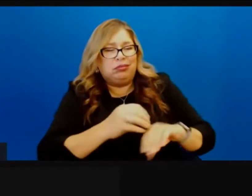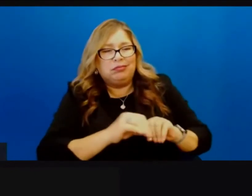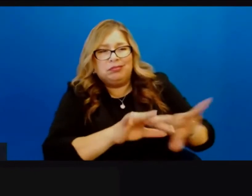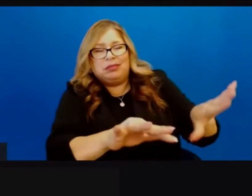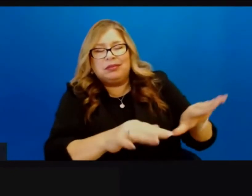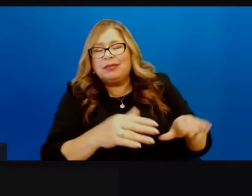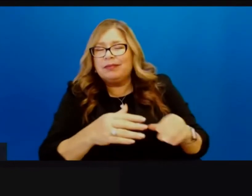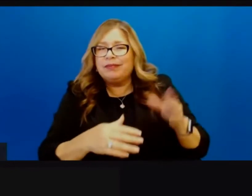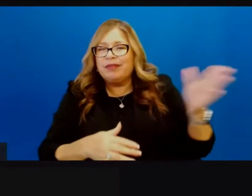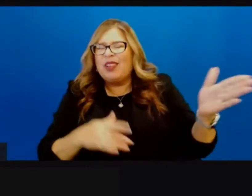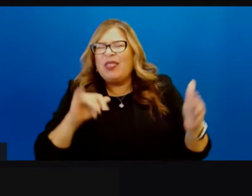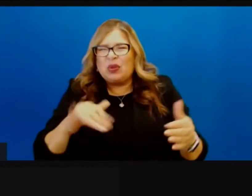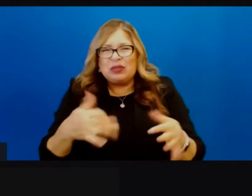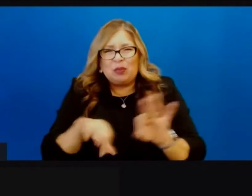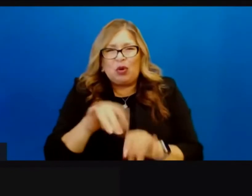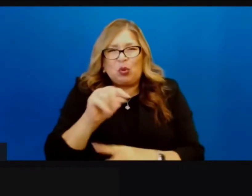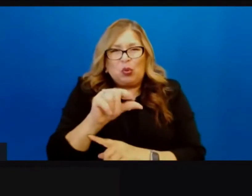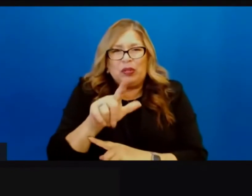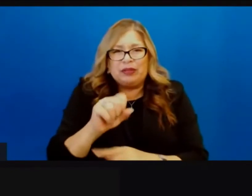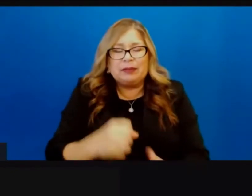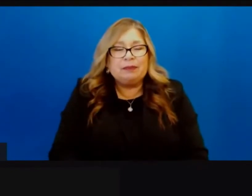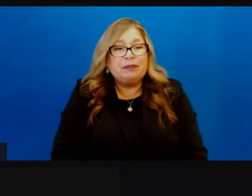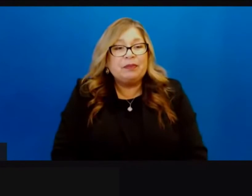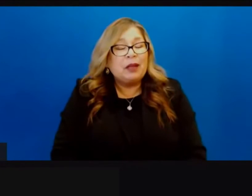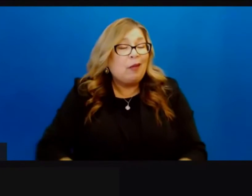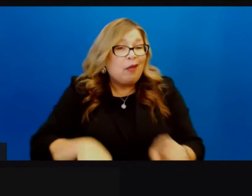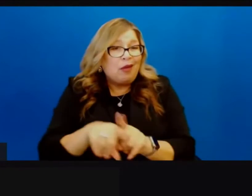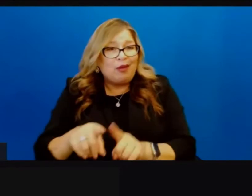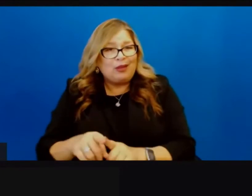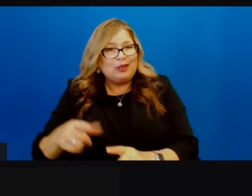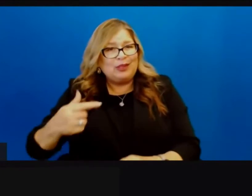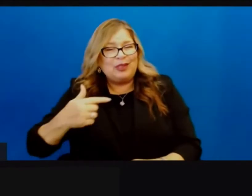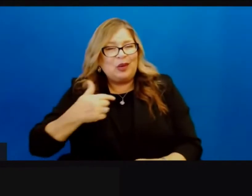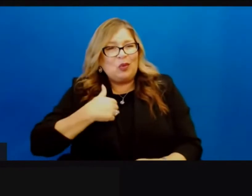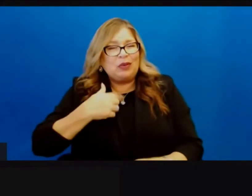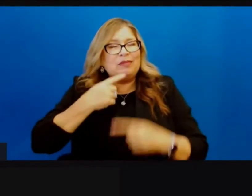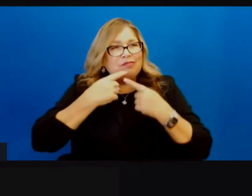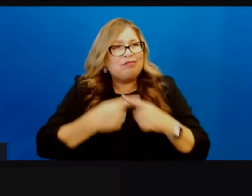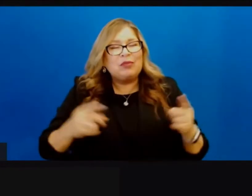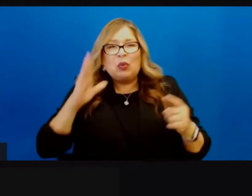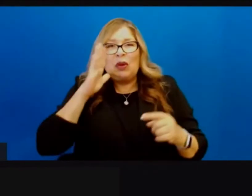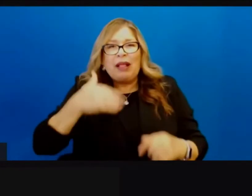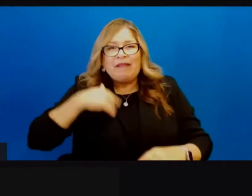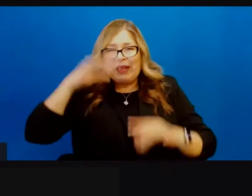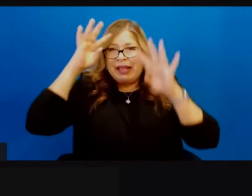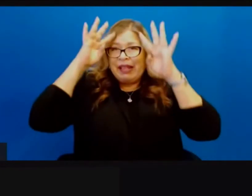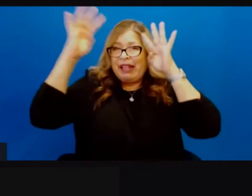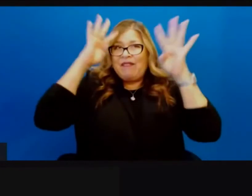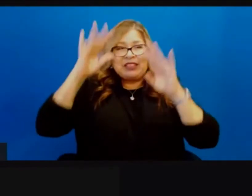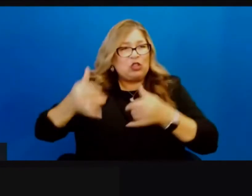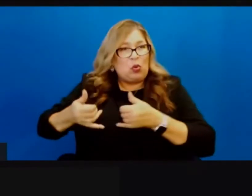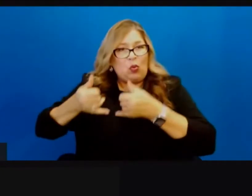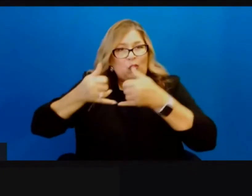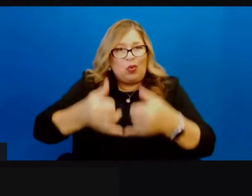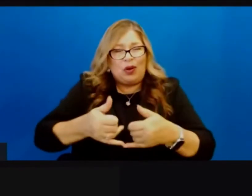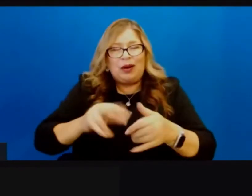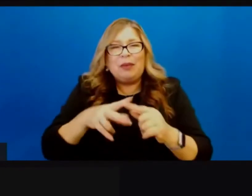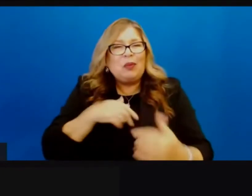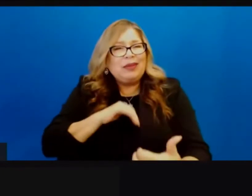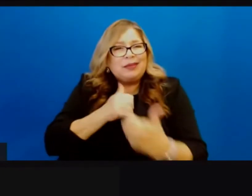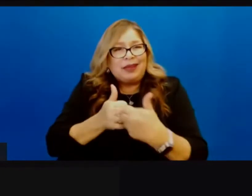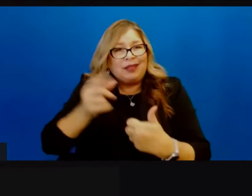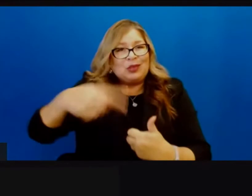was the announcement of an innovation award, challenging California's scientists, our engineers, to really come up with